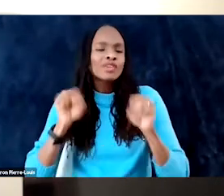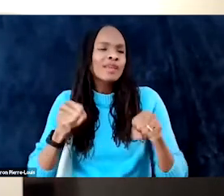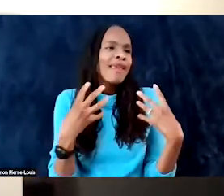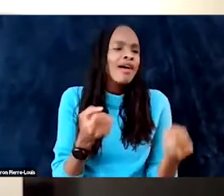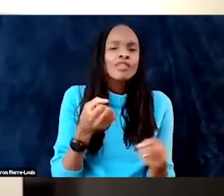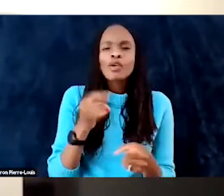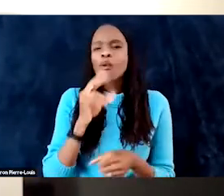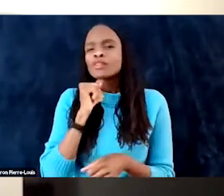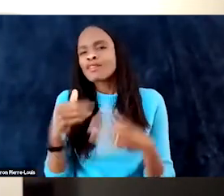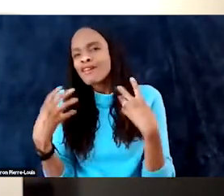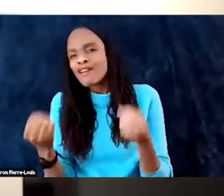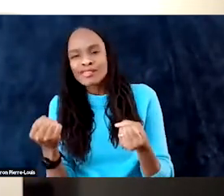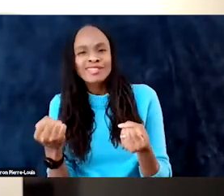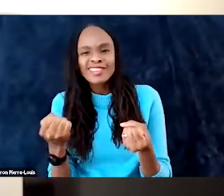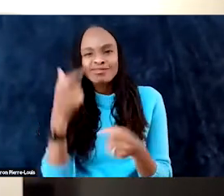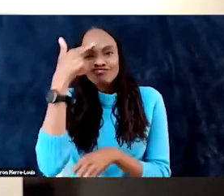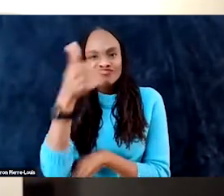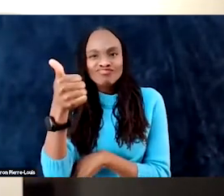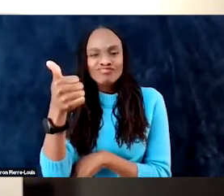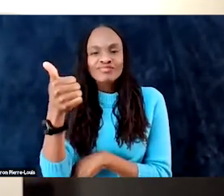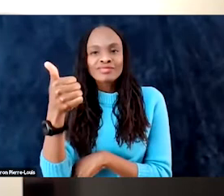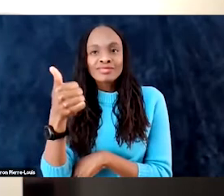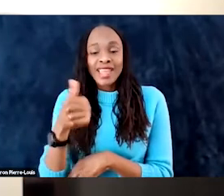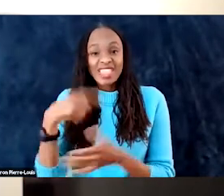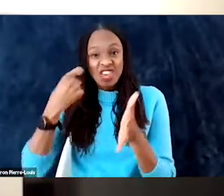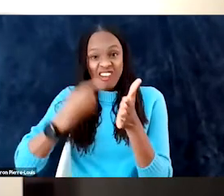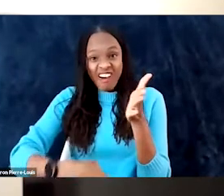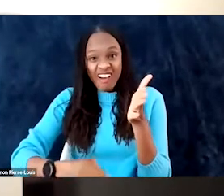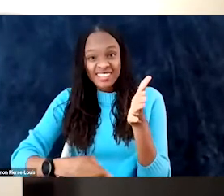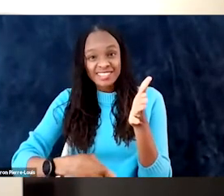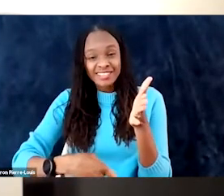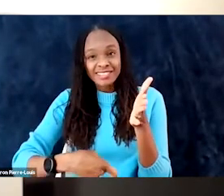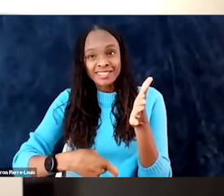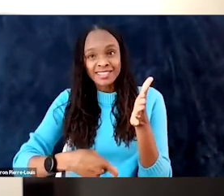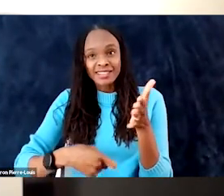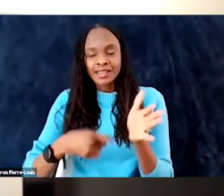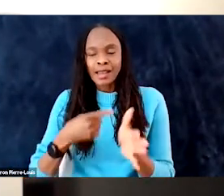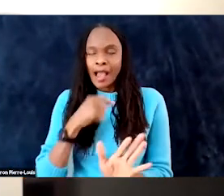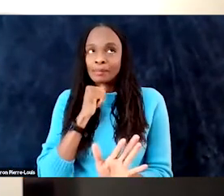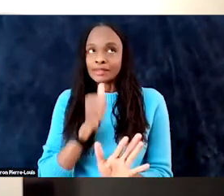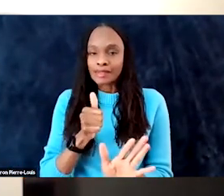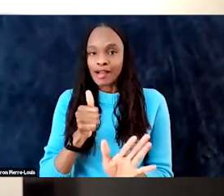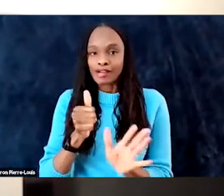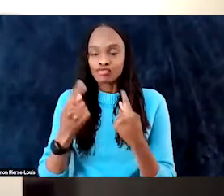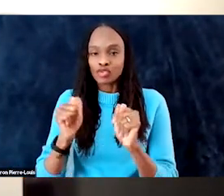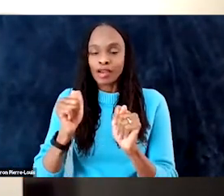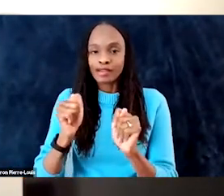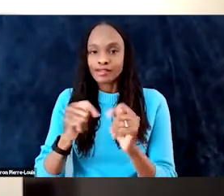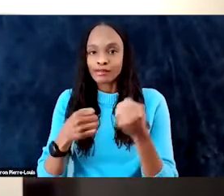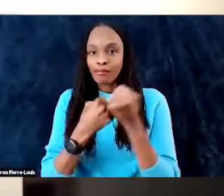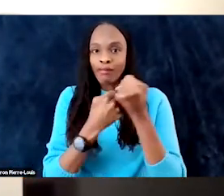it to be. And the cost, I mean, I'm not pushing Netflix, but for